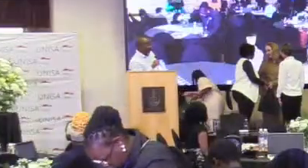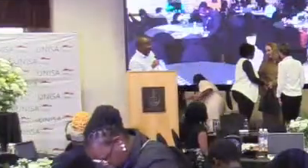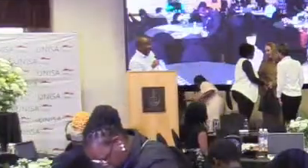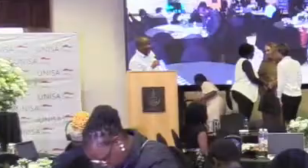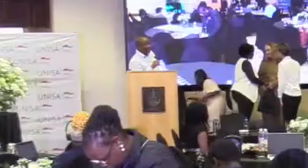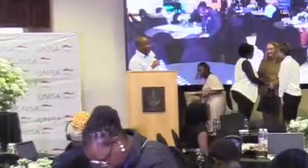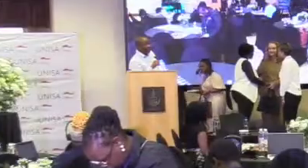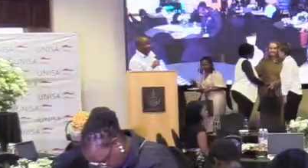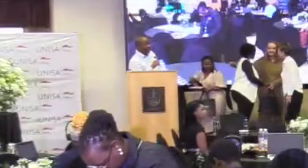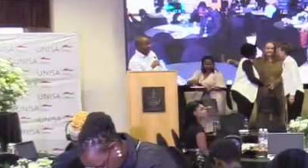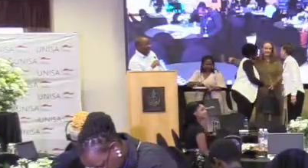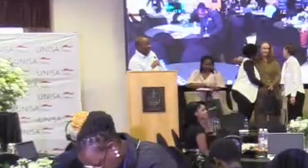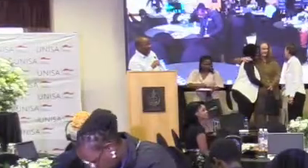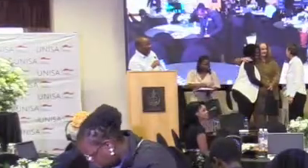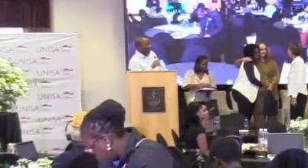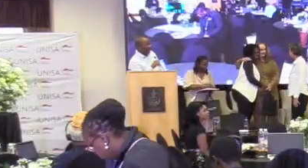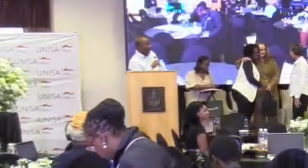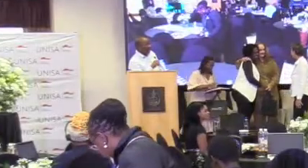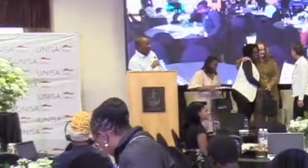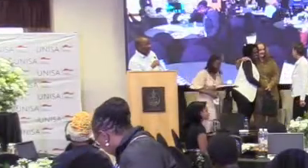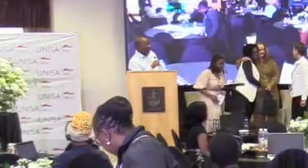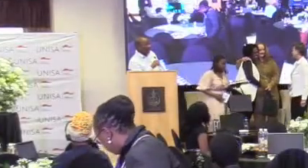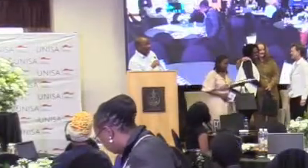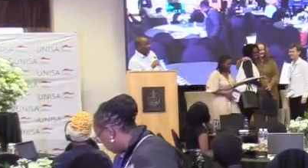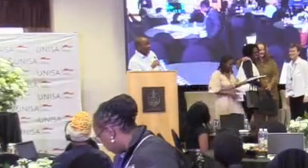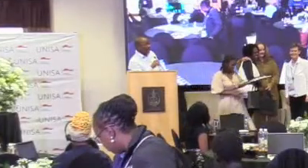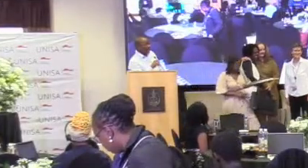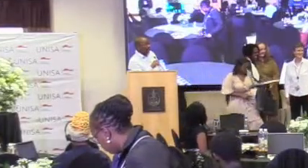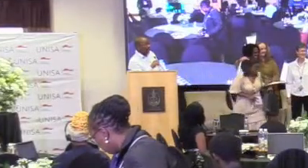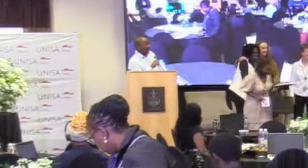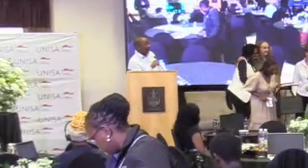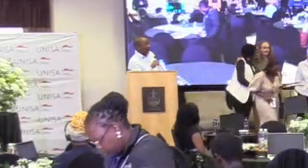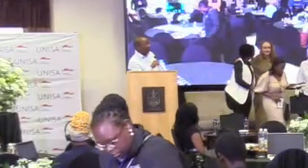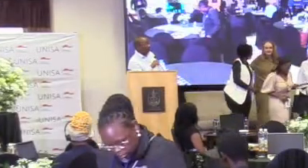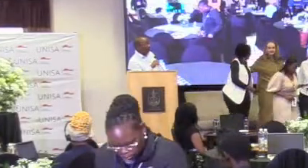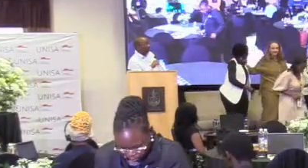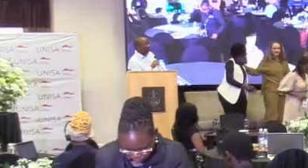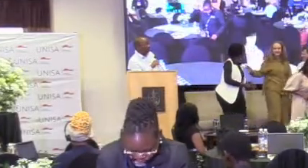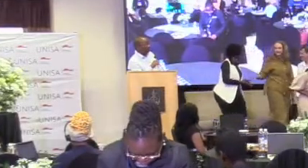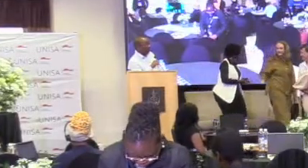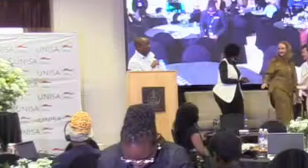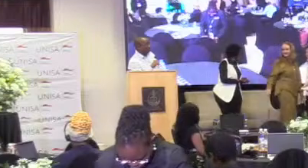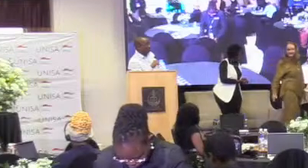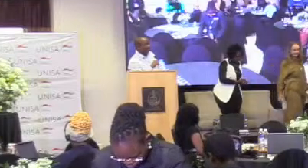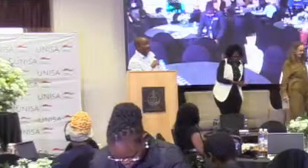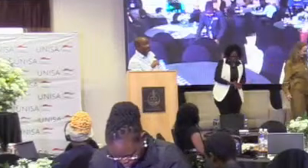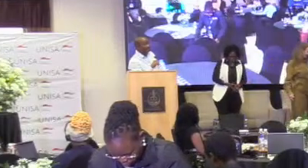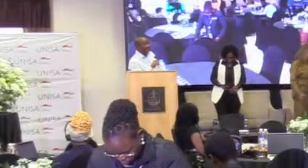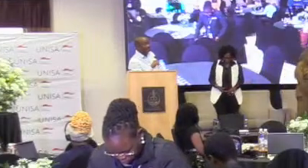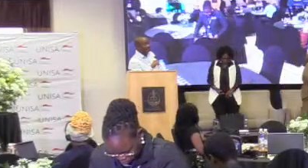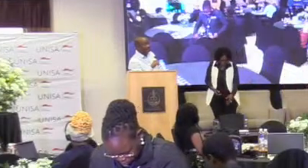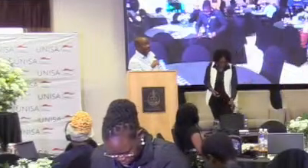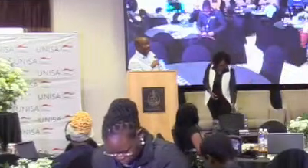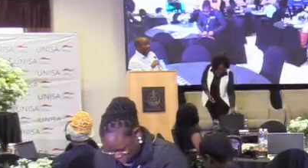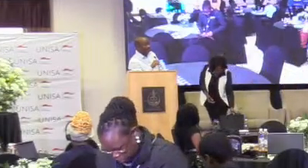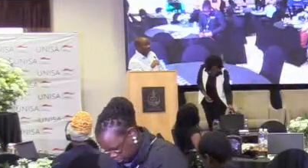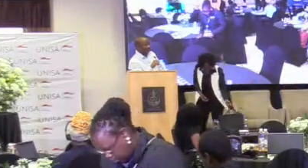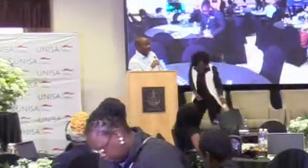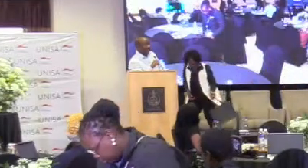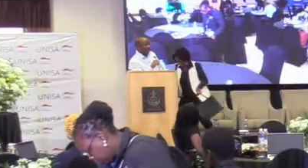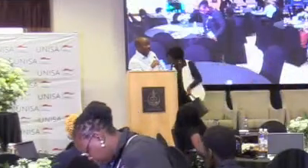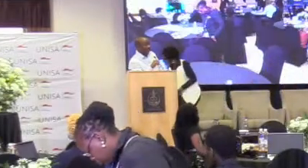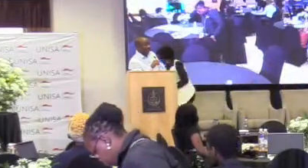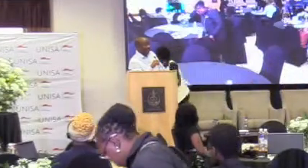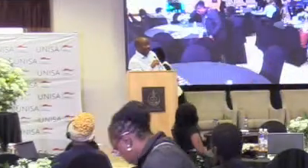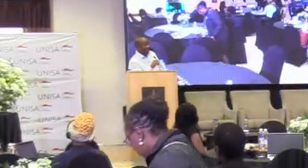All right, ladies and gentlemen, we have come to the end of the deliberations for